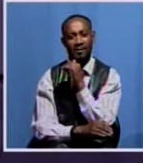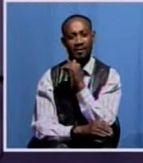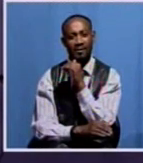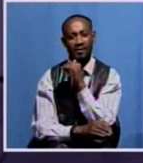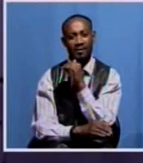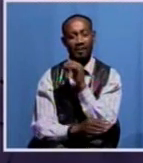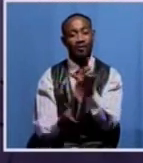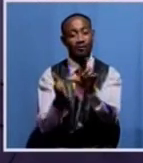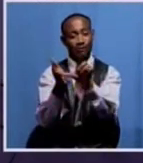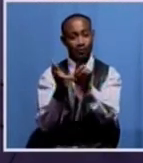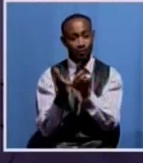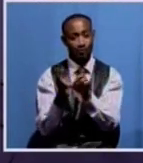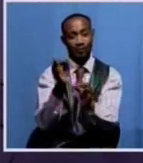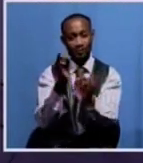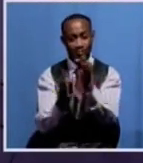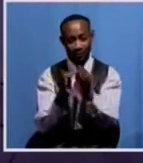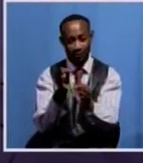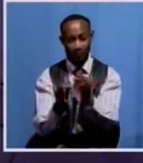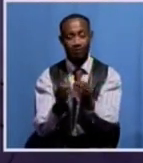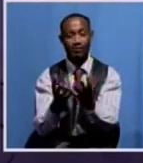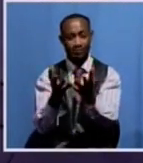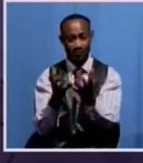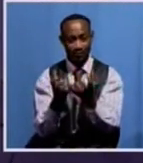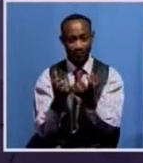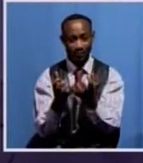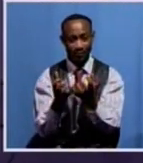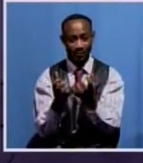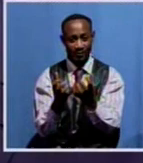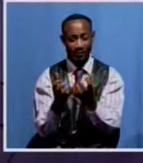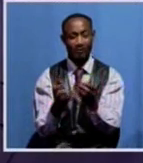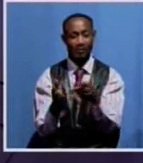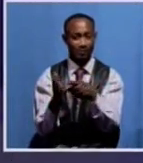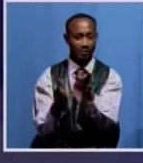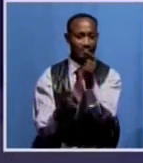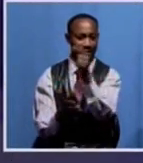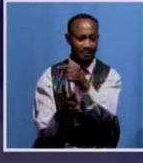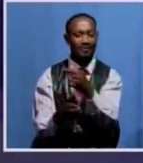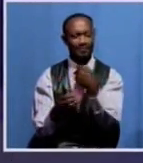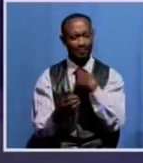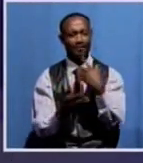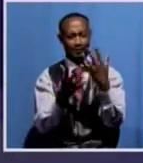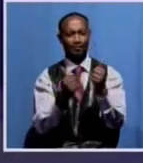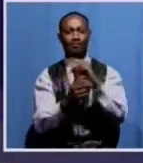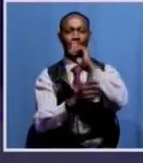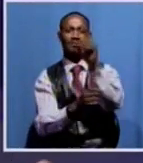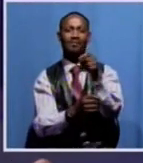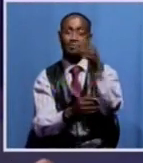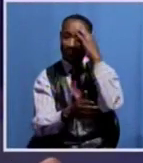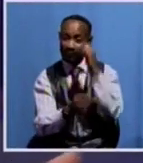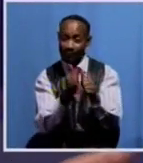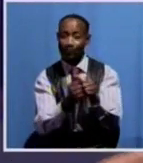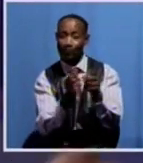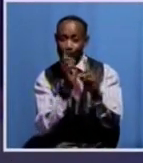loans which we intend to cancel. I was going to ask you that because you restated in your